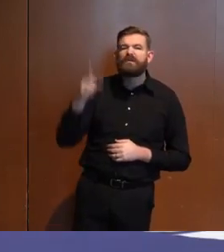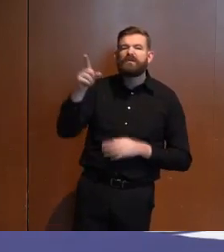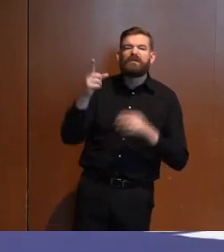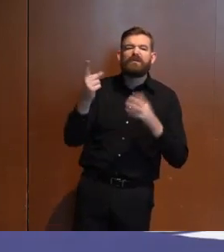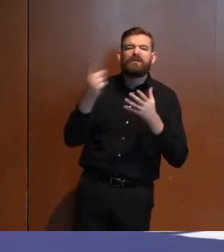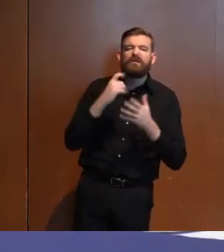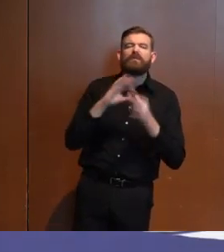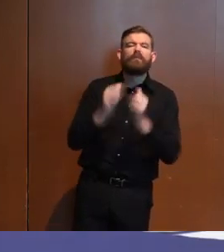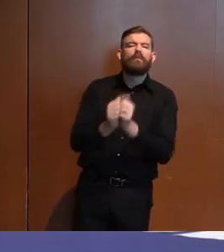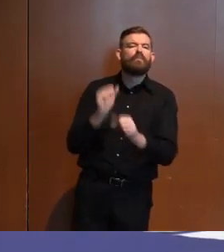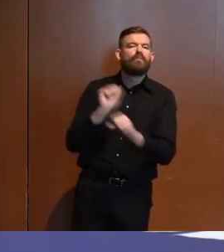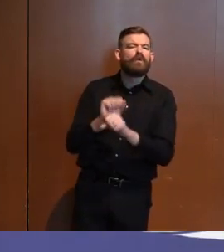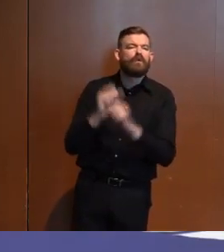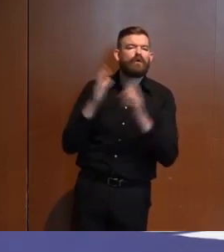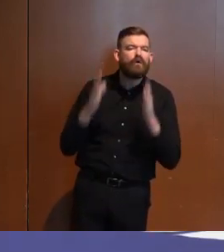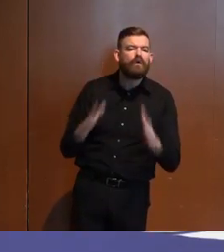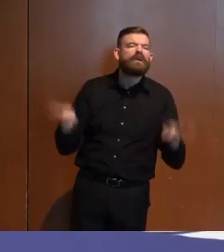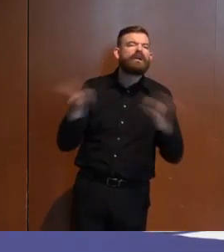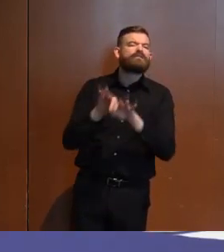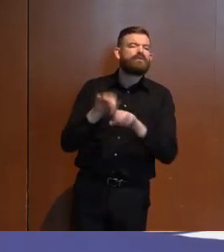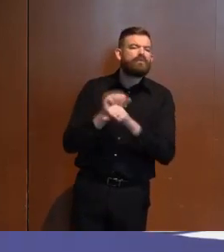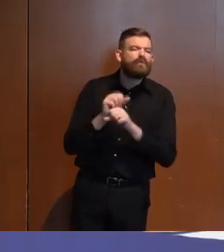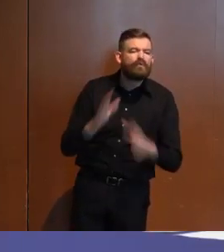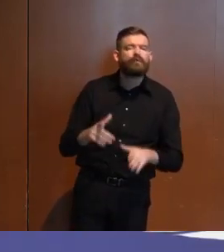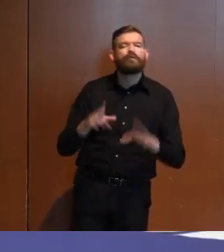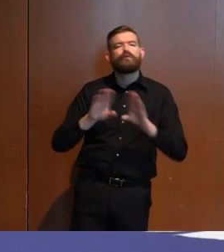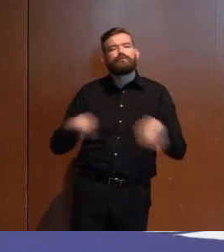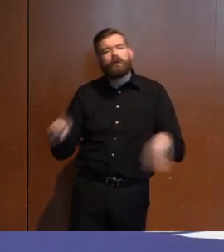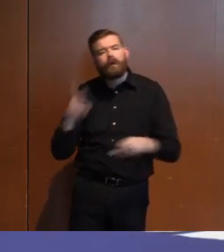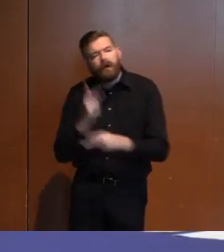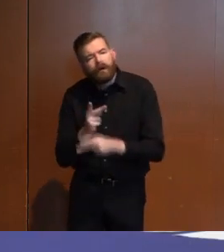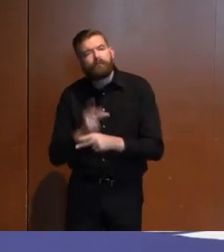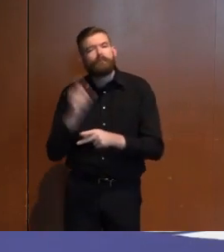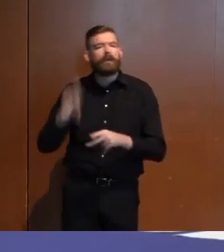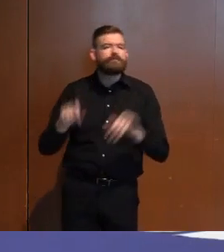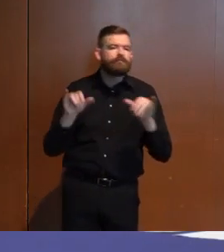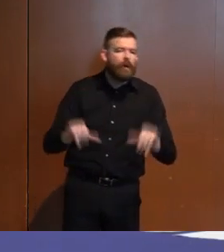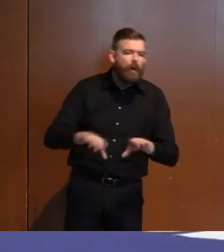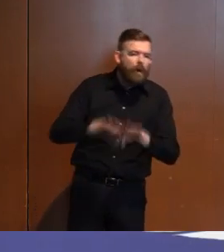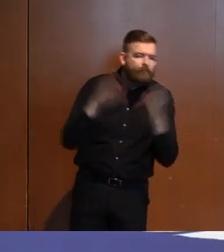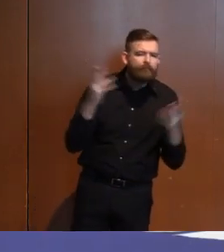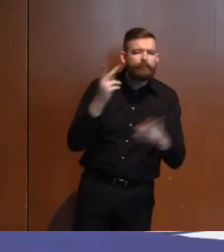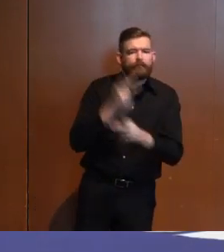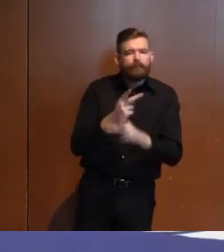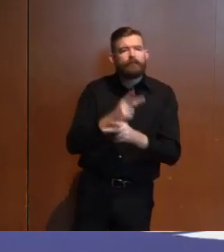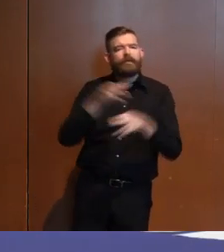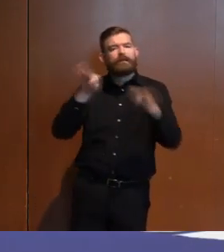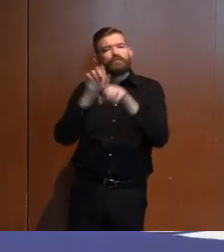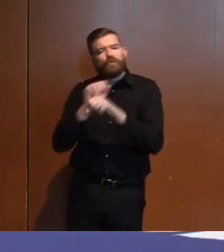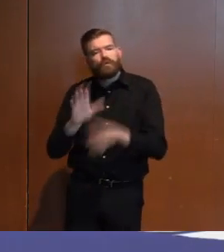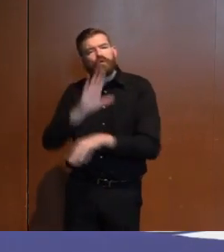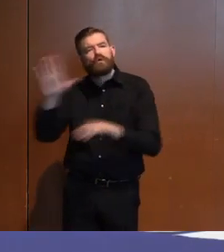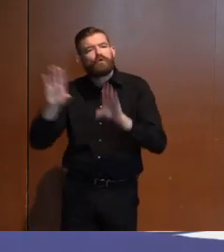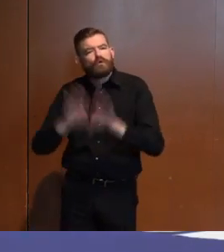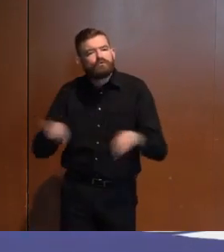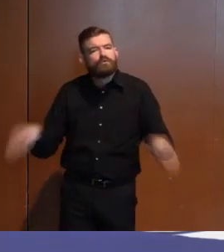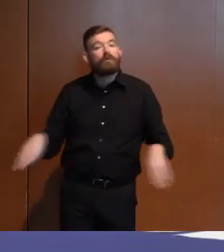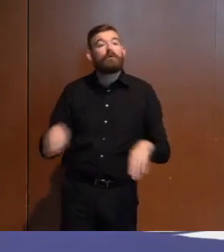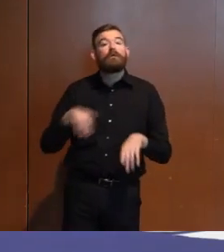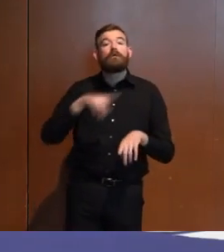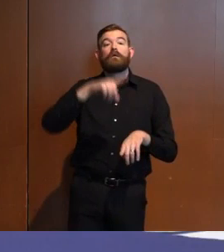the other people in New Jersey are at home, and many of them have kids as well. Has the state given any thought